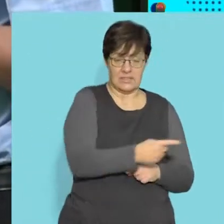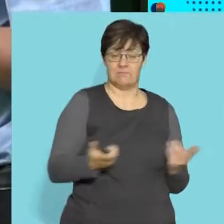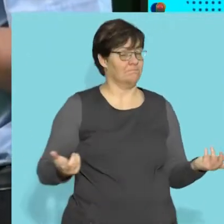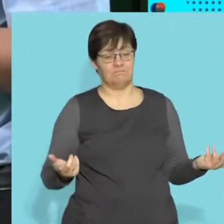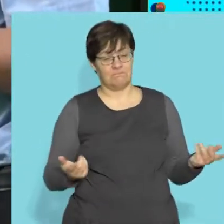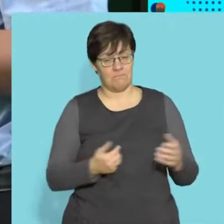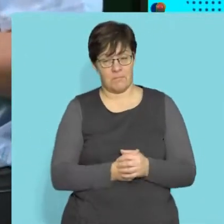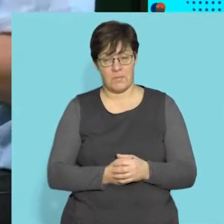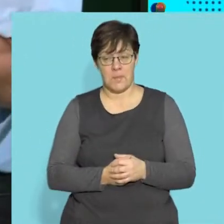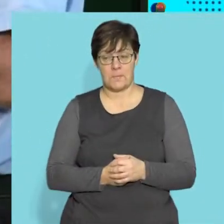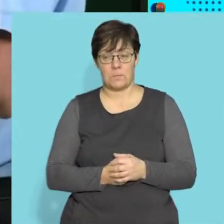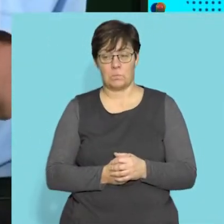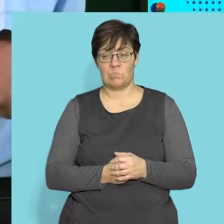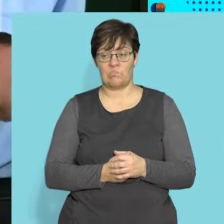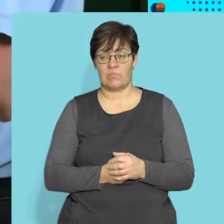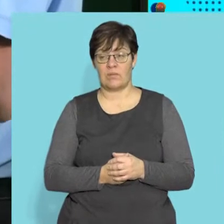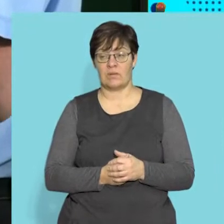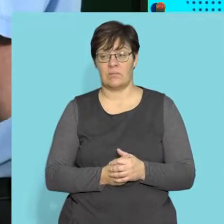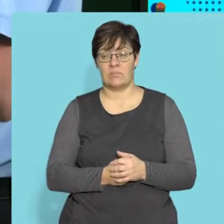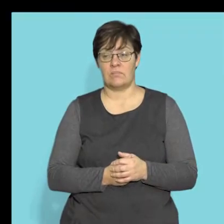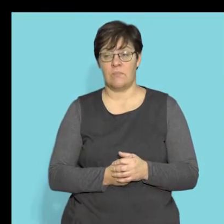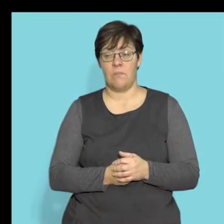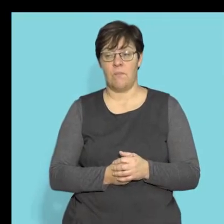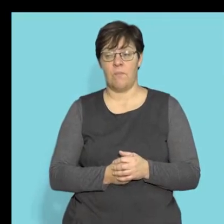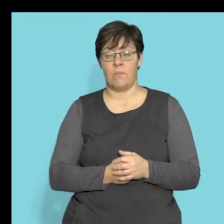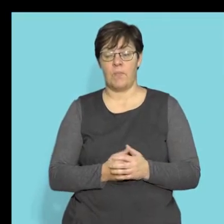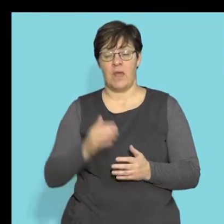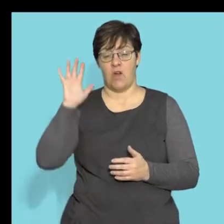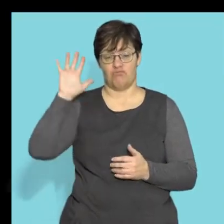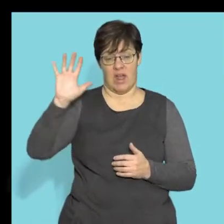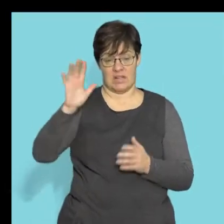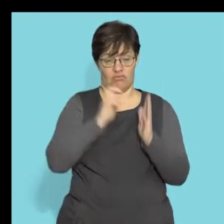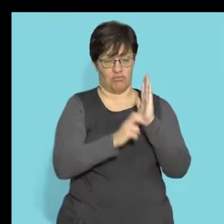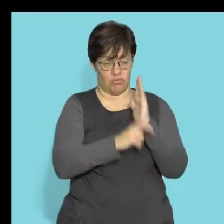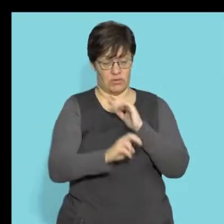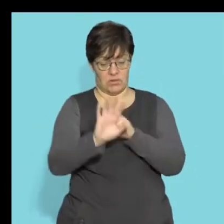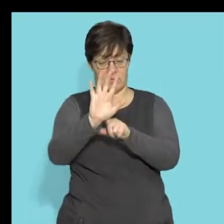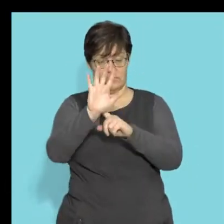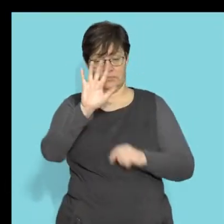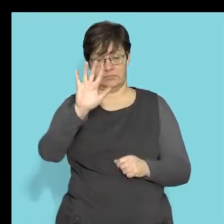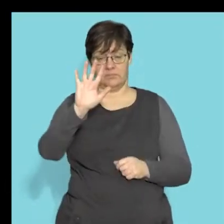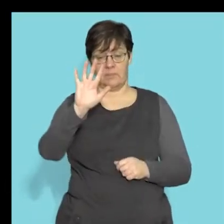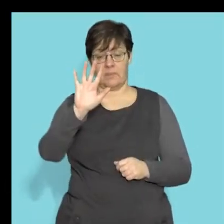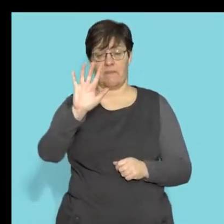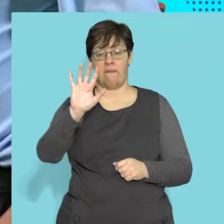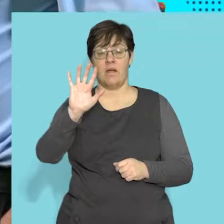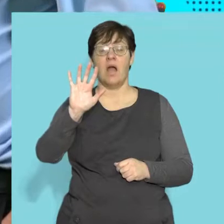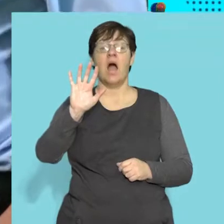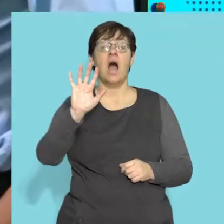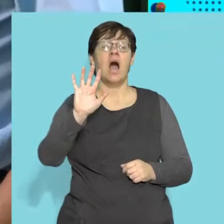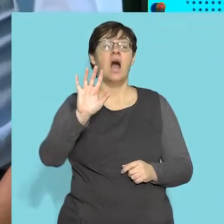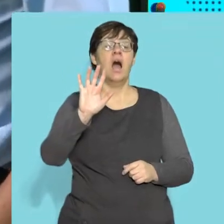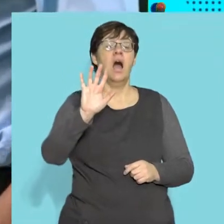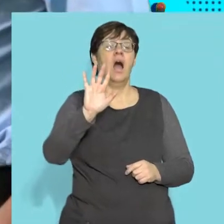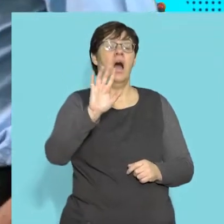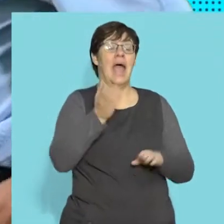going to be in the opposite direction. Let's confirm our thinking. If we took our right-hand rule and we